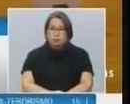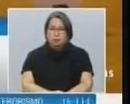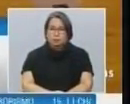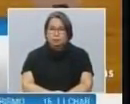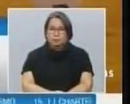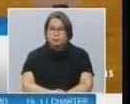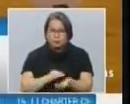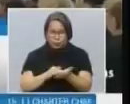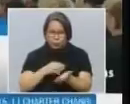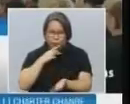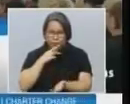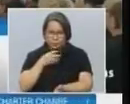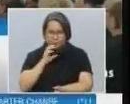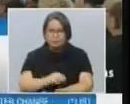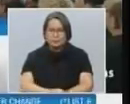Excuse me.